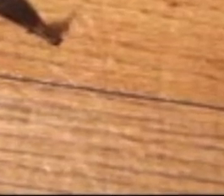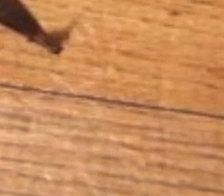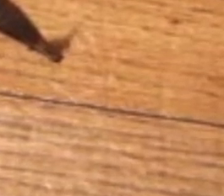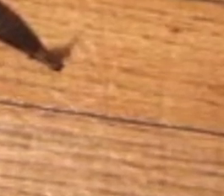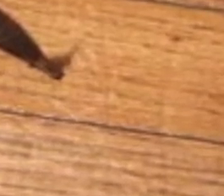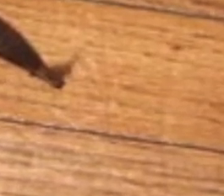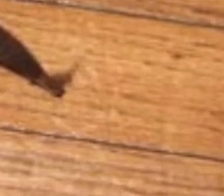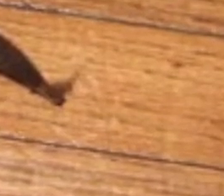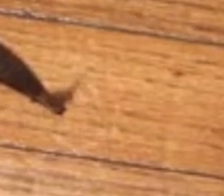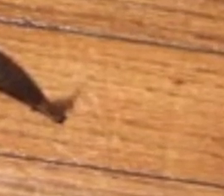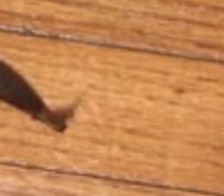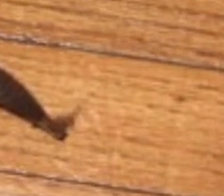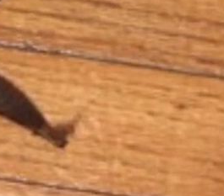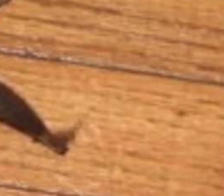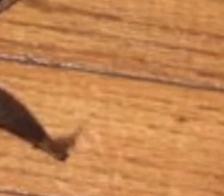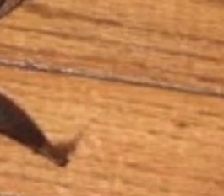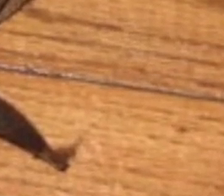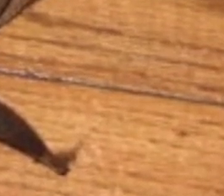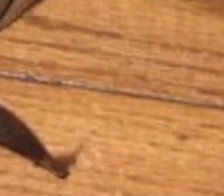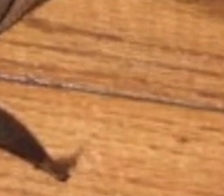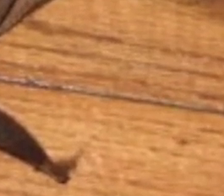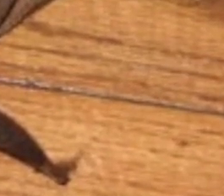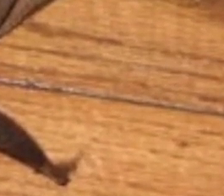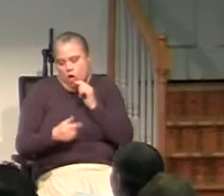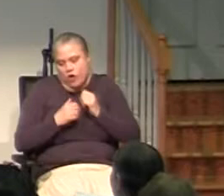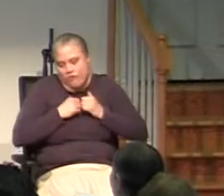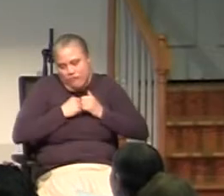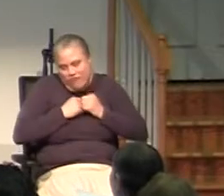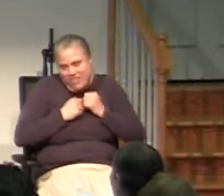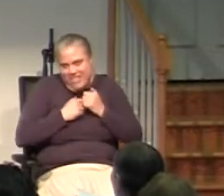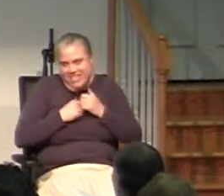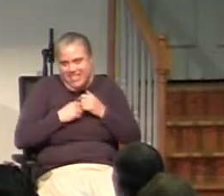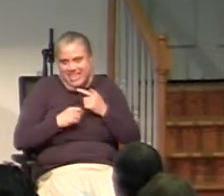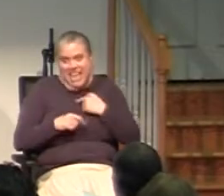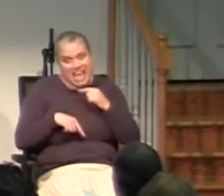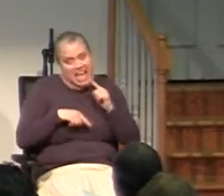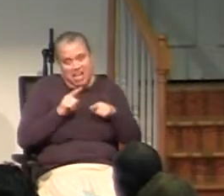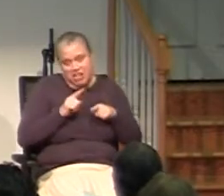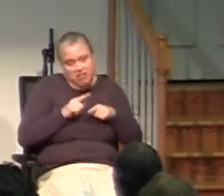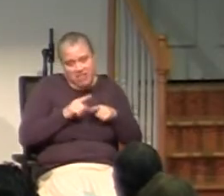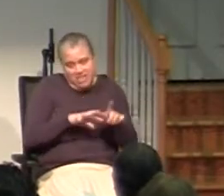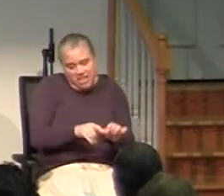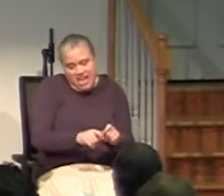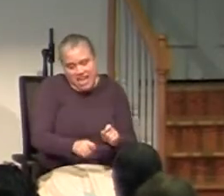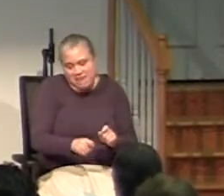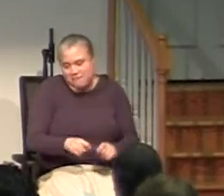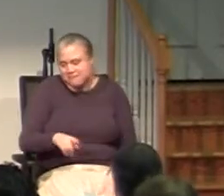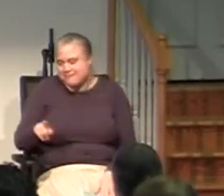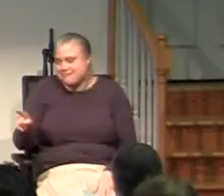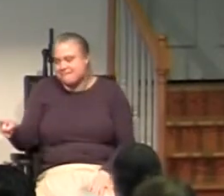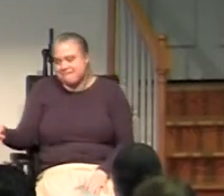You know, I had a little girlfriend when I was in the first or second grade. I couldn't tie my shoes, so she'd tie them for me.